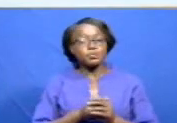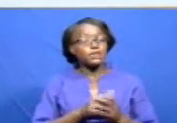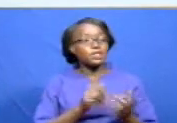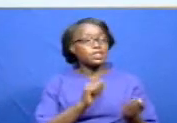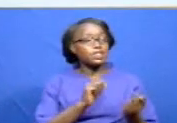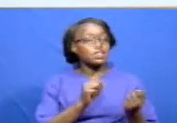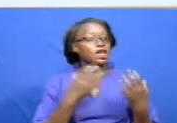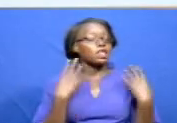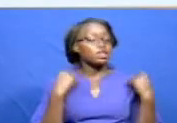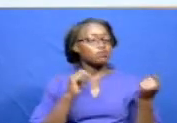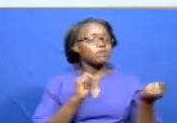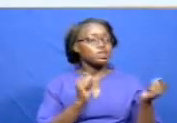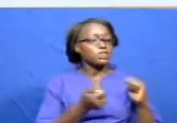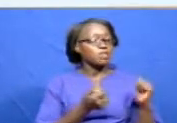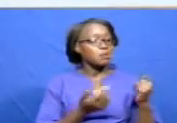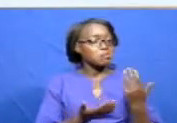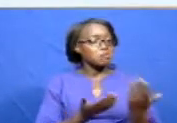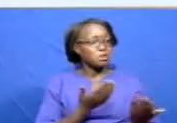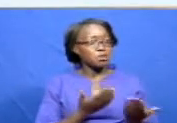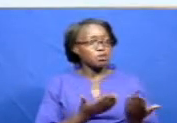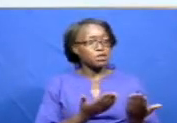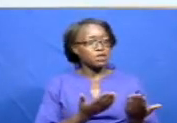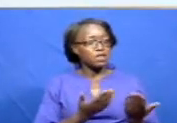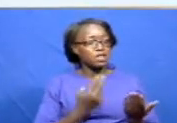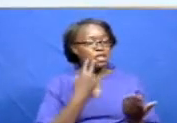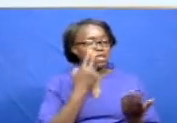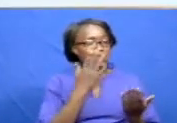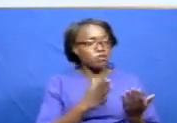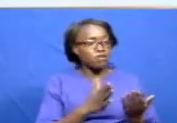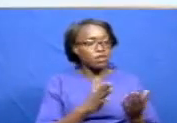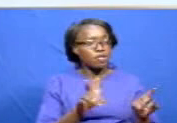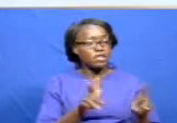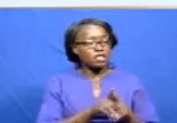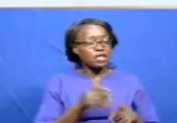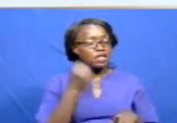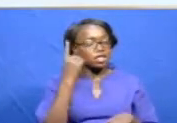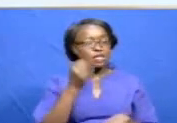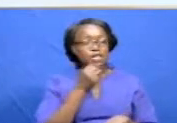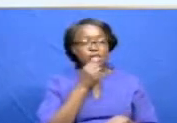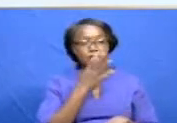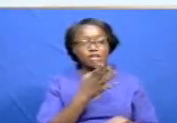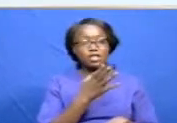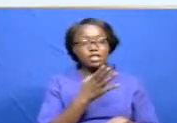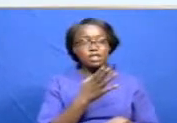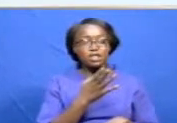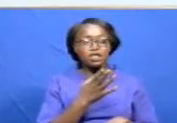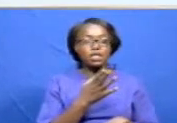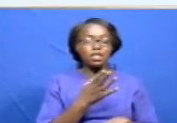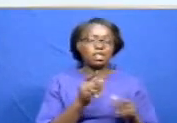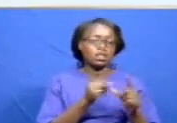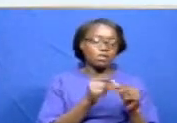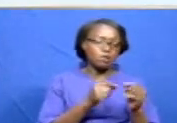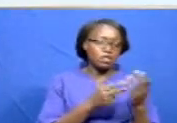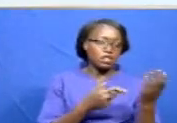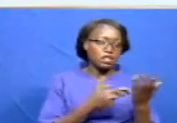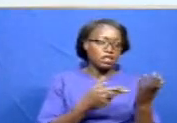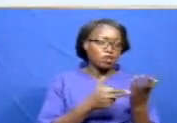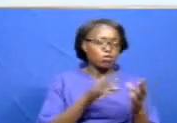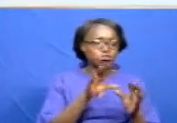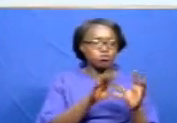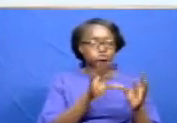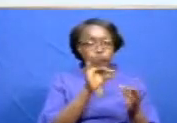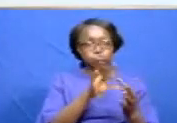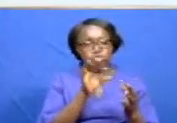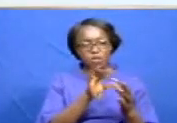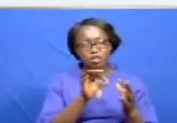changer. Perhaps maybe that viewer who is still not understanding maybe the jargon and the technical specifications of the